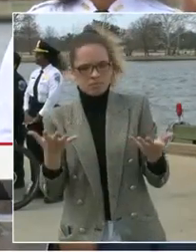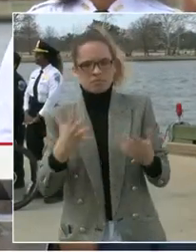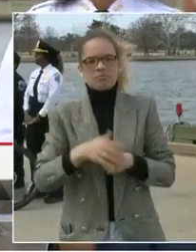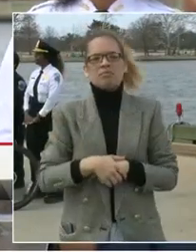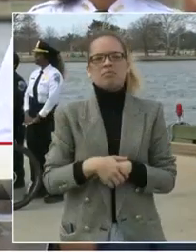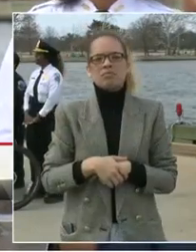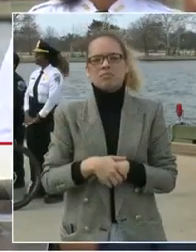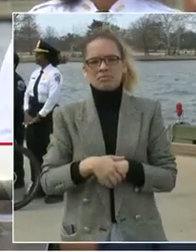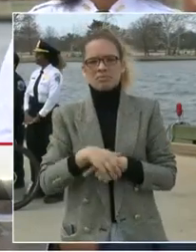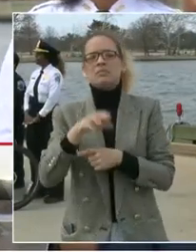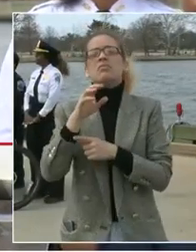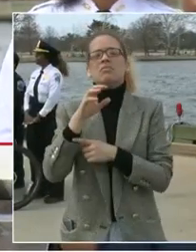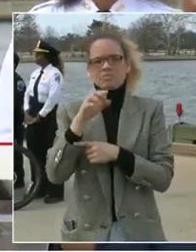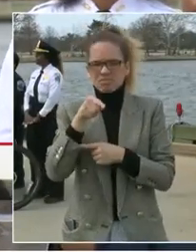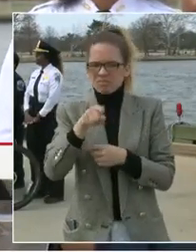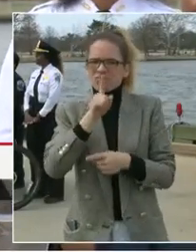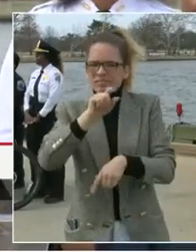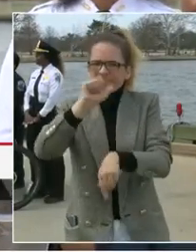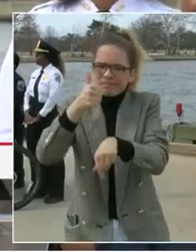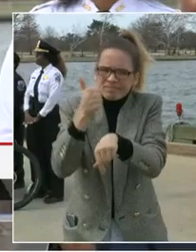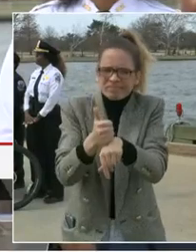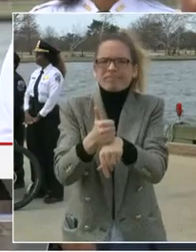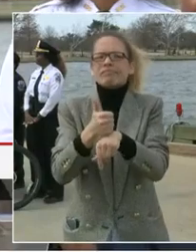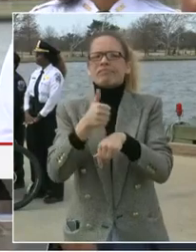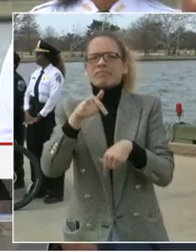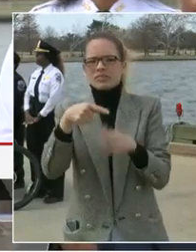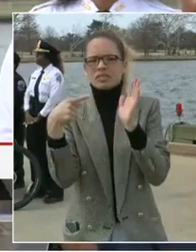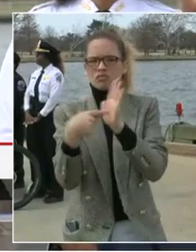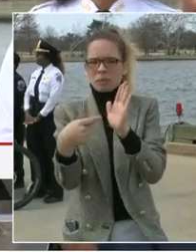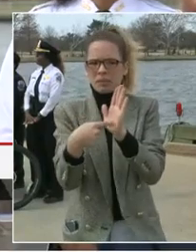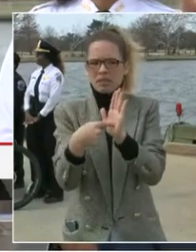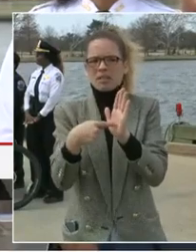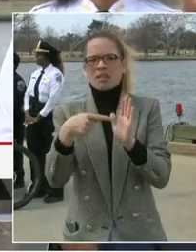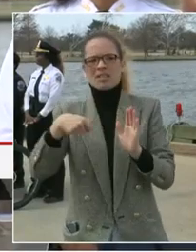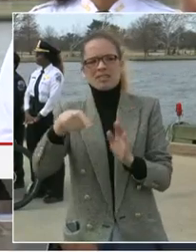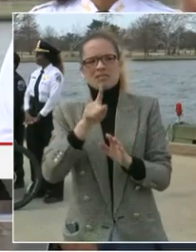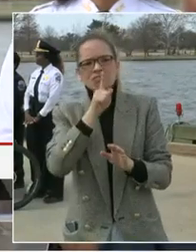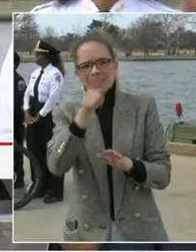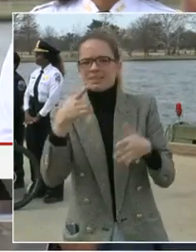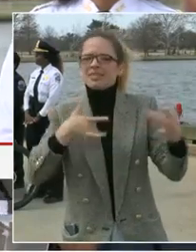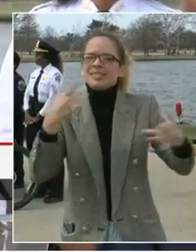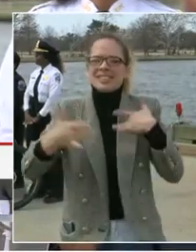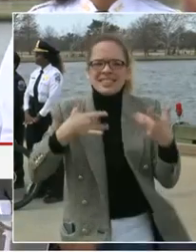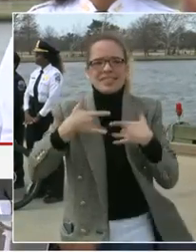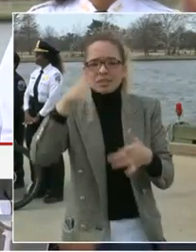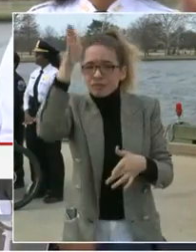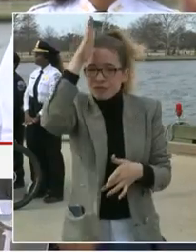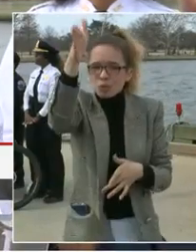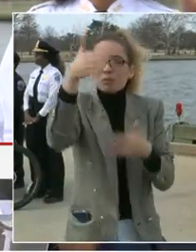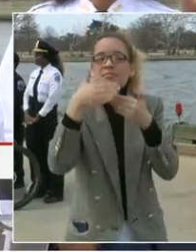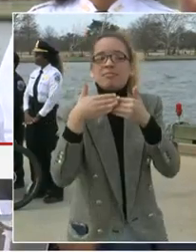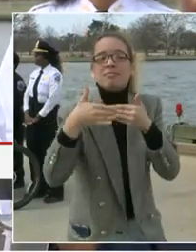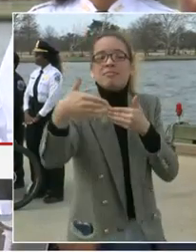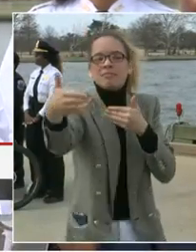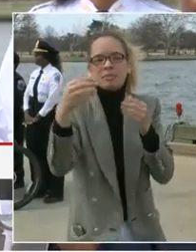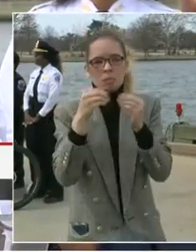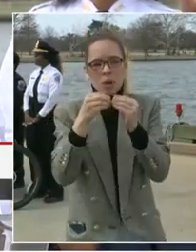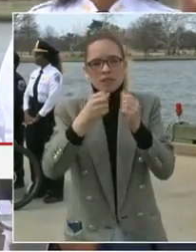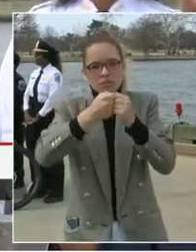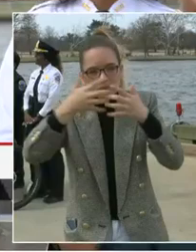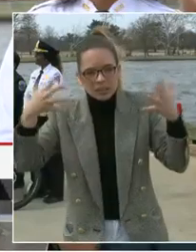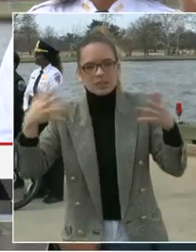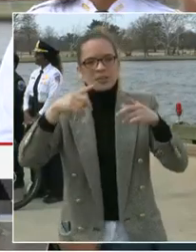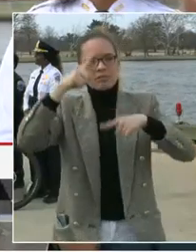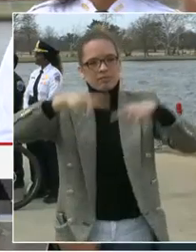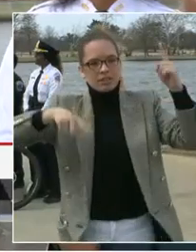is already setting the trend, I am excited about the future efforts to expand diversity of our department in